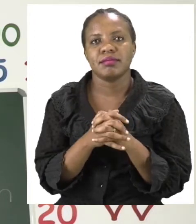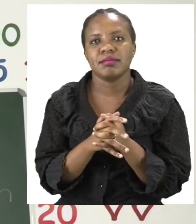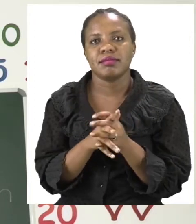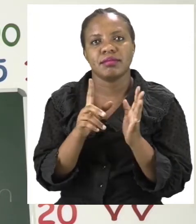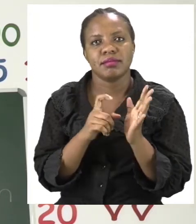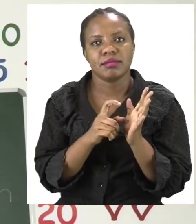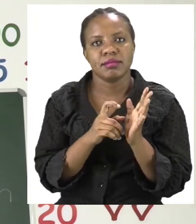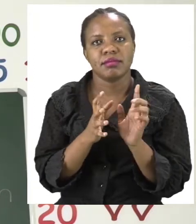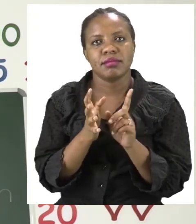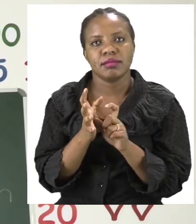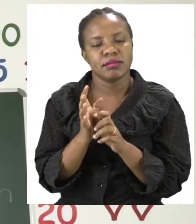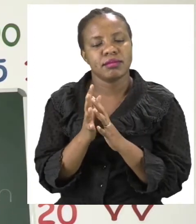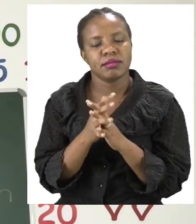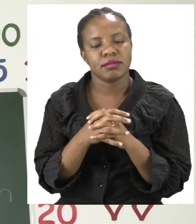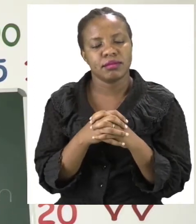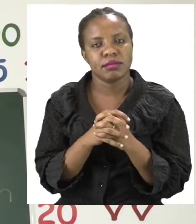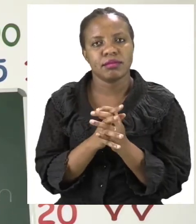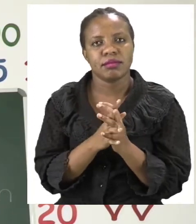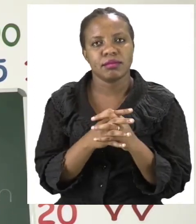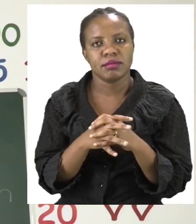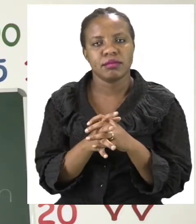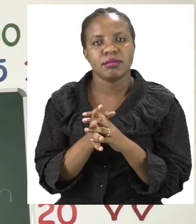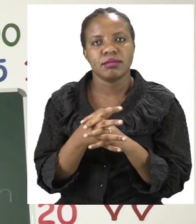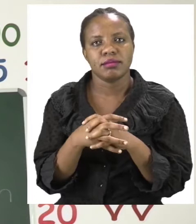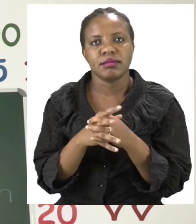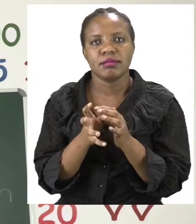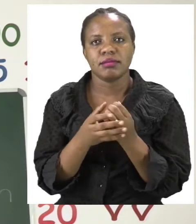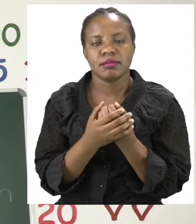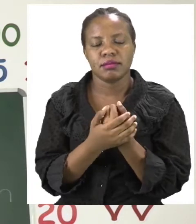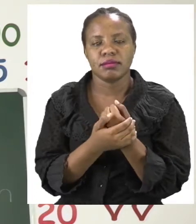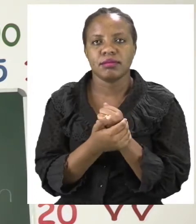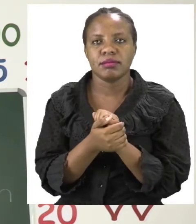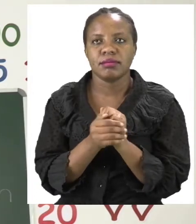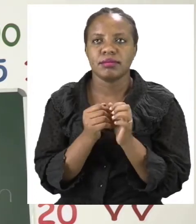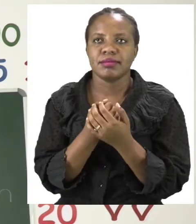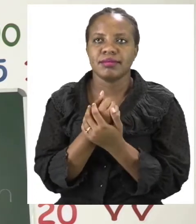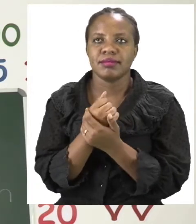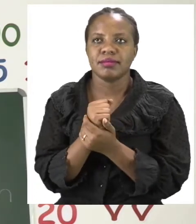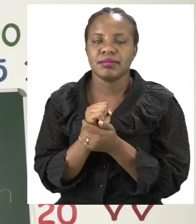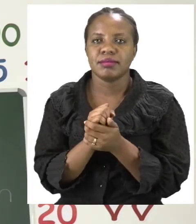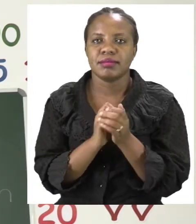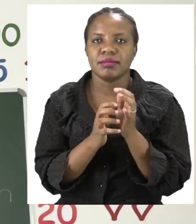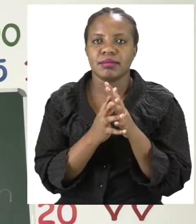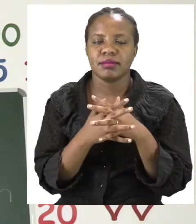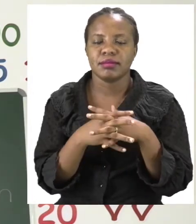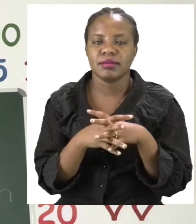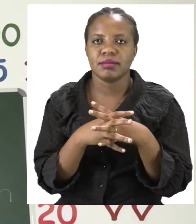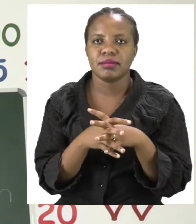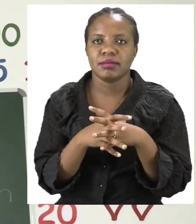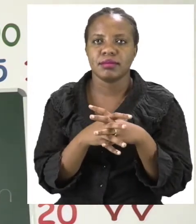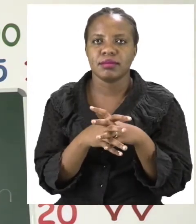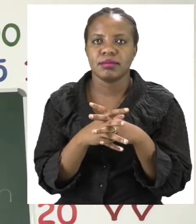your sanitizer correctly by rubbing inside, around your hands, in between your